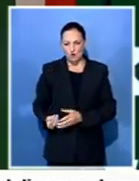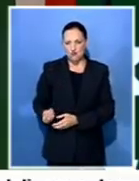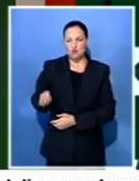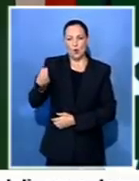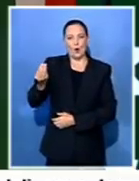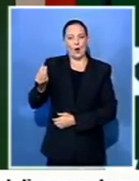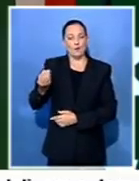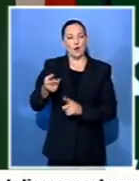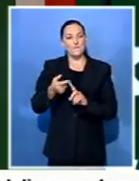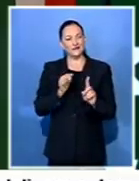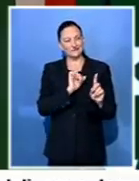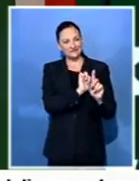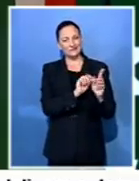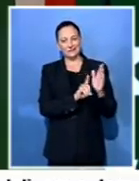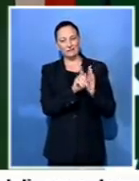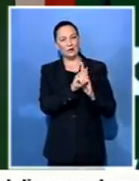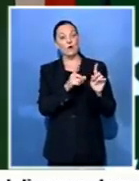in the African National Congress.